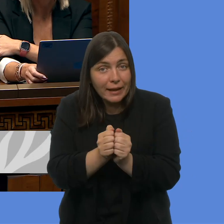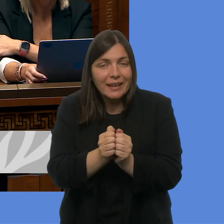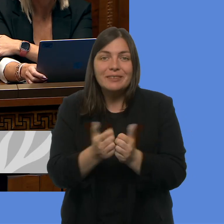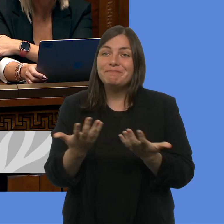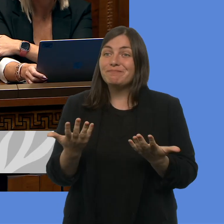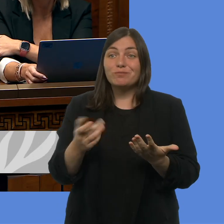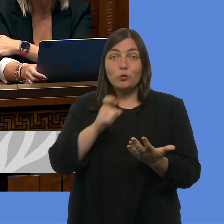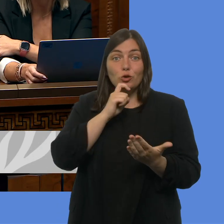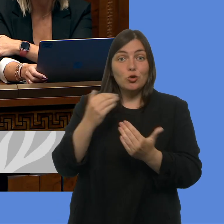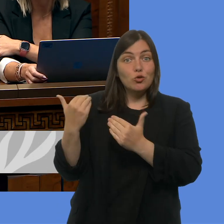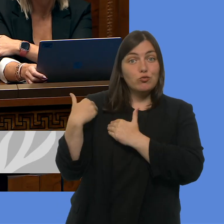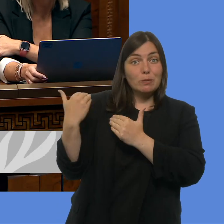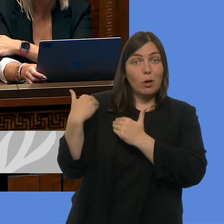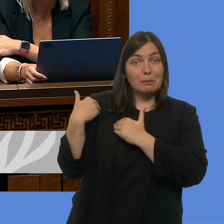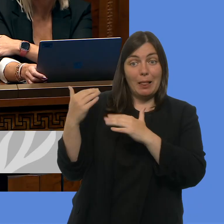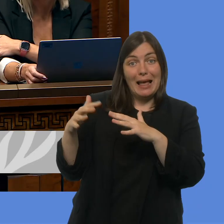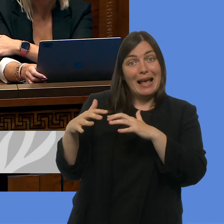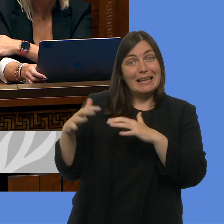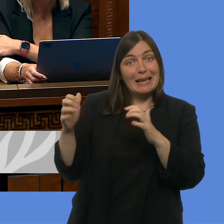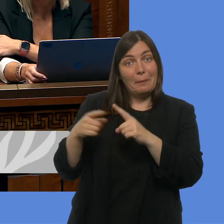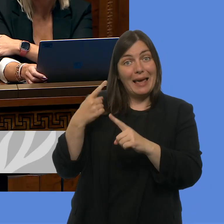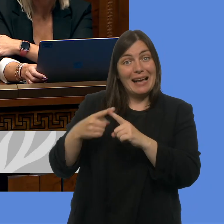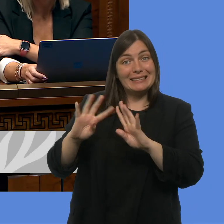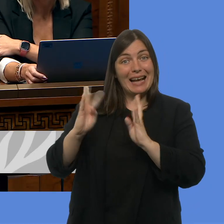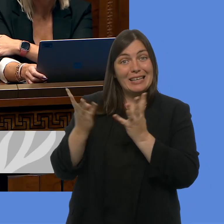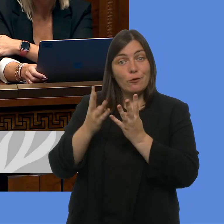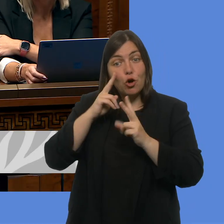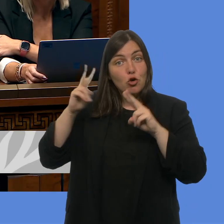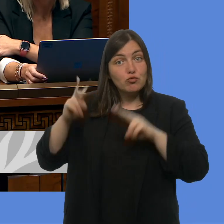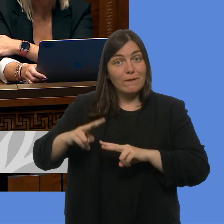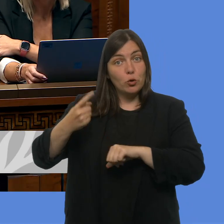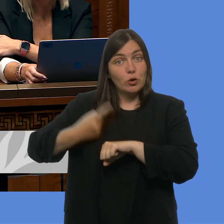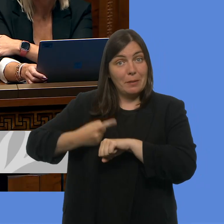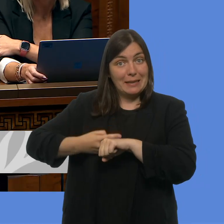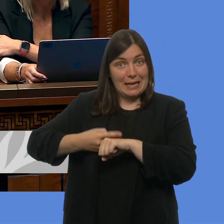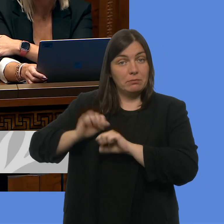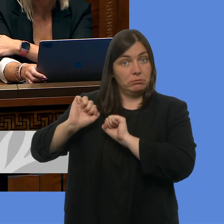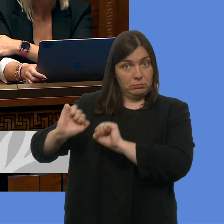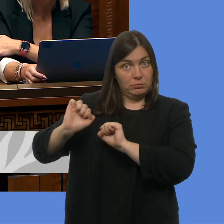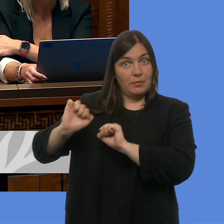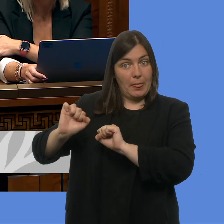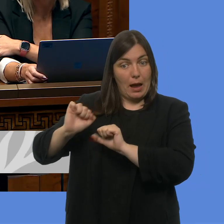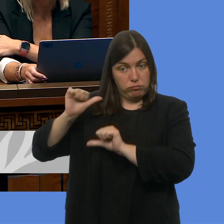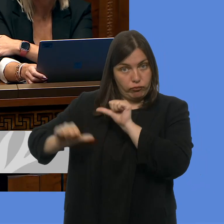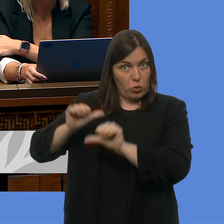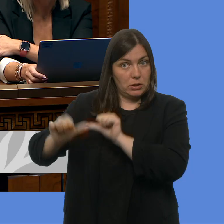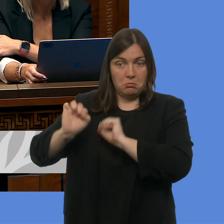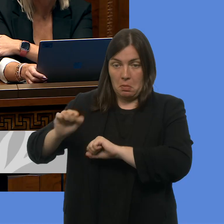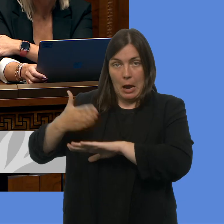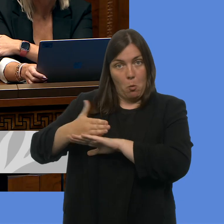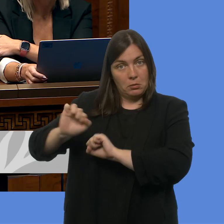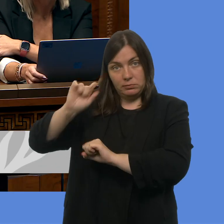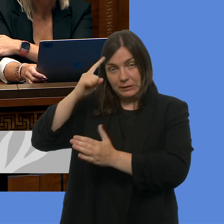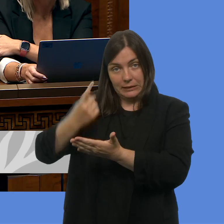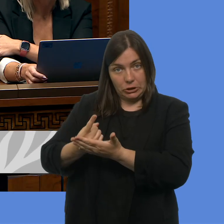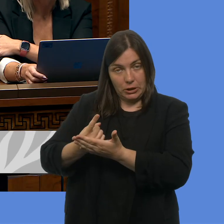that committee is actively working its way through that. We all fought the election on the rules as they currently stand. That I think until